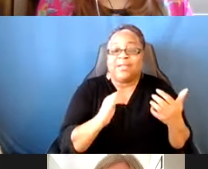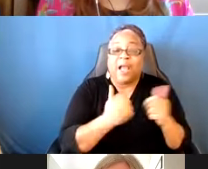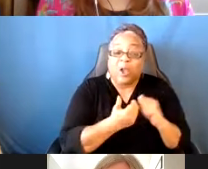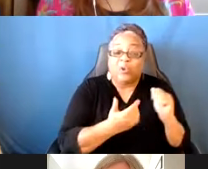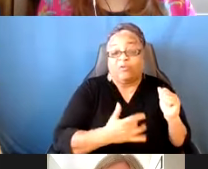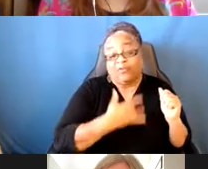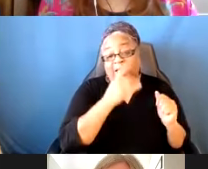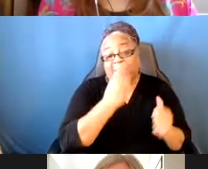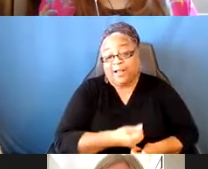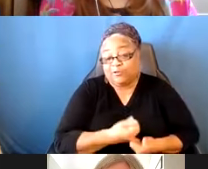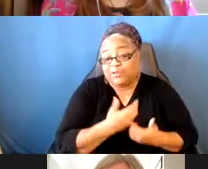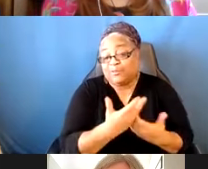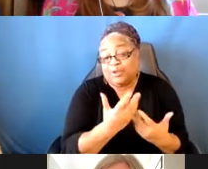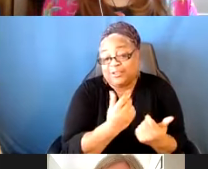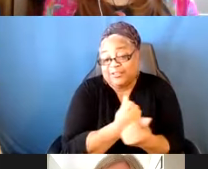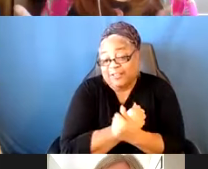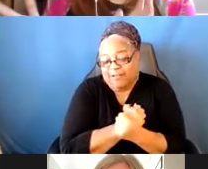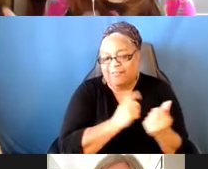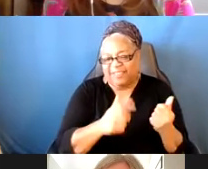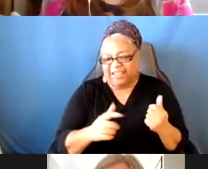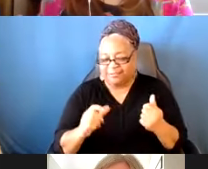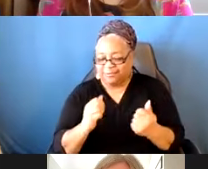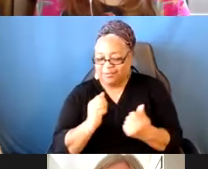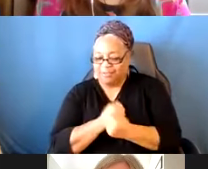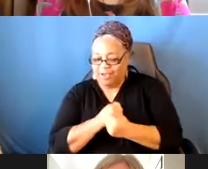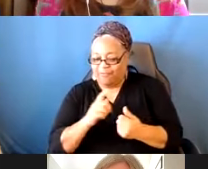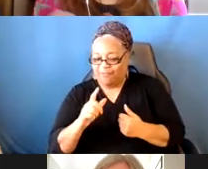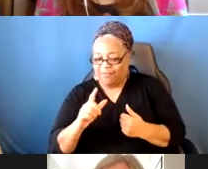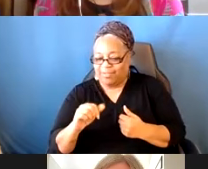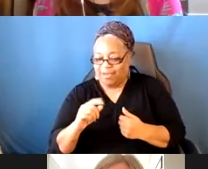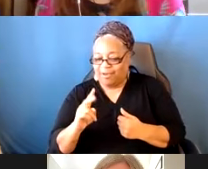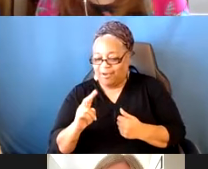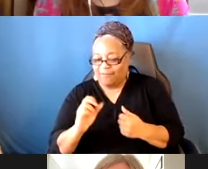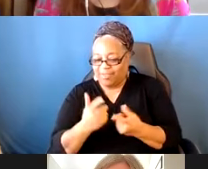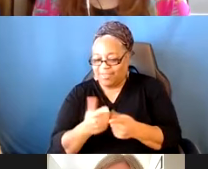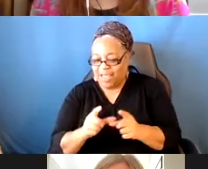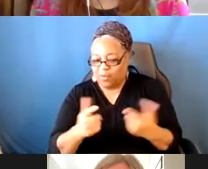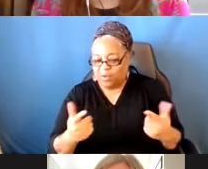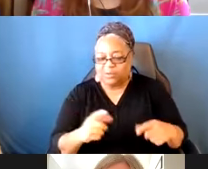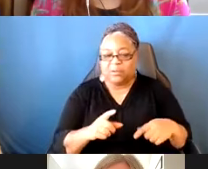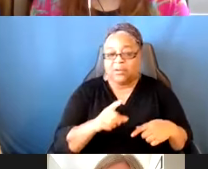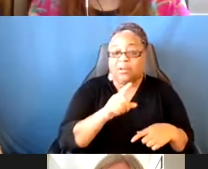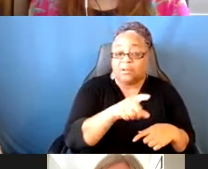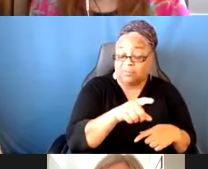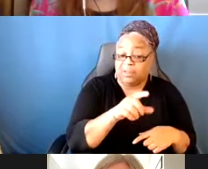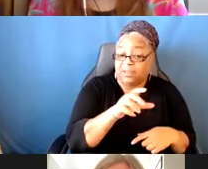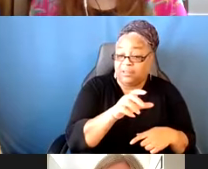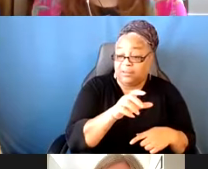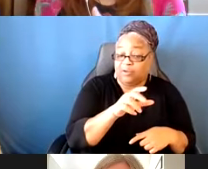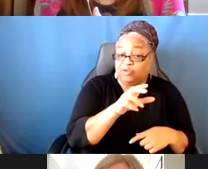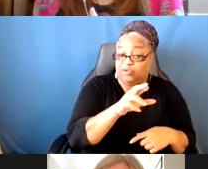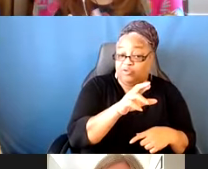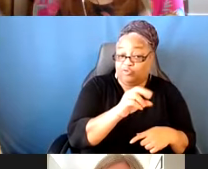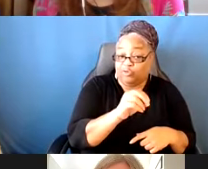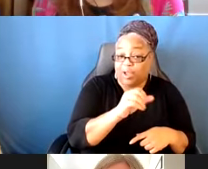we call those love languages. Routes of safety are the ways that we feel and receive and